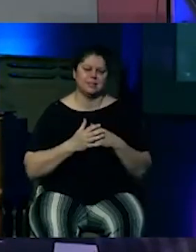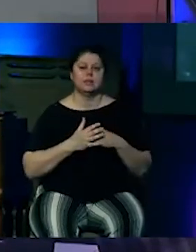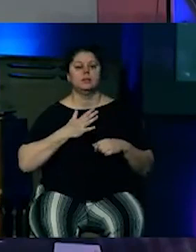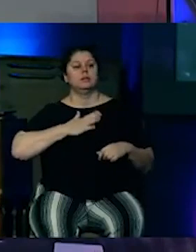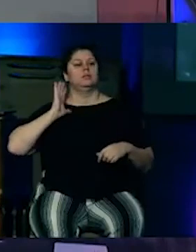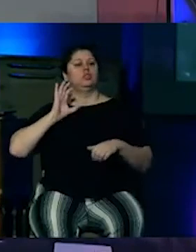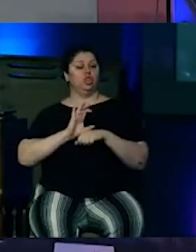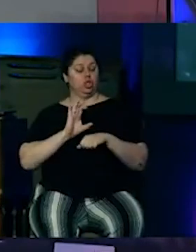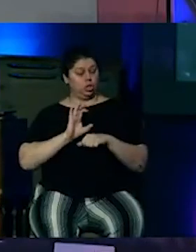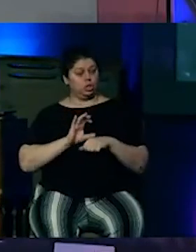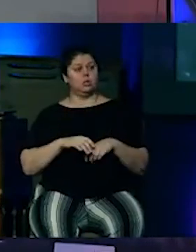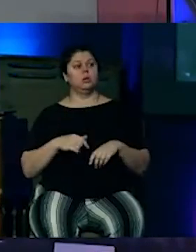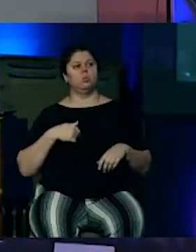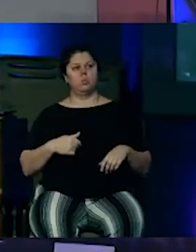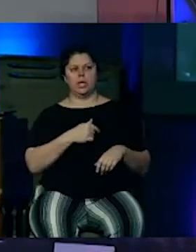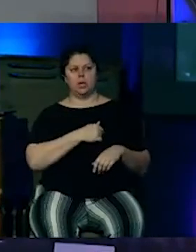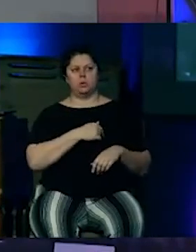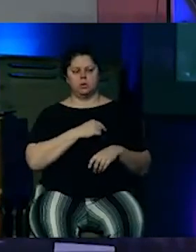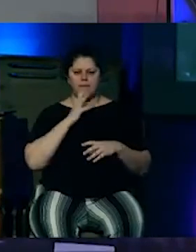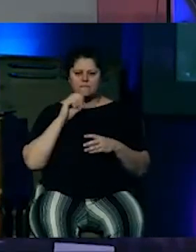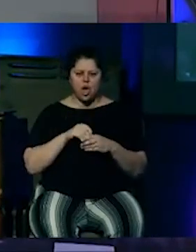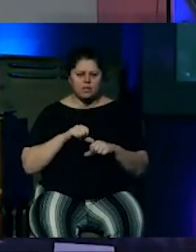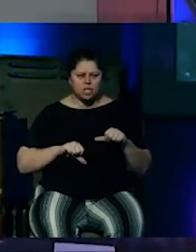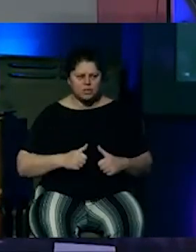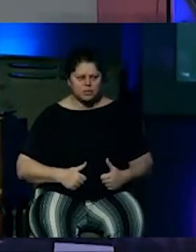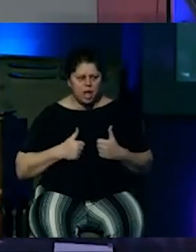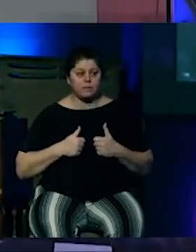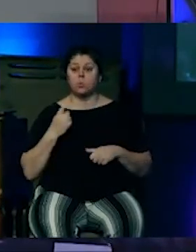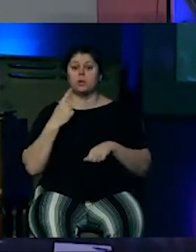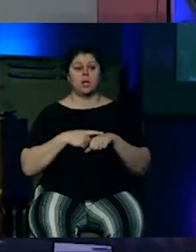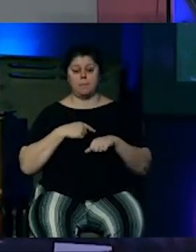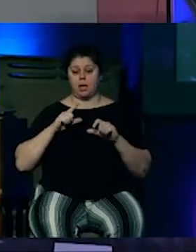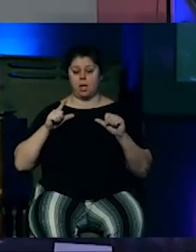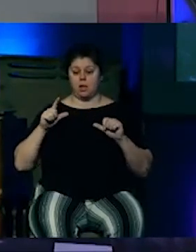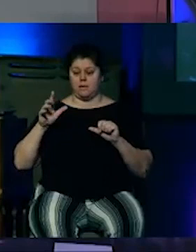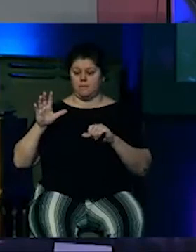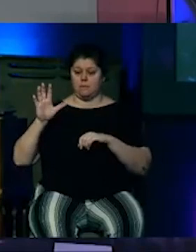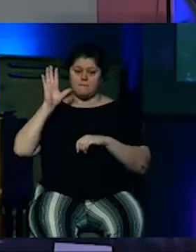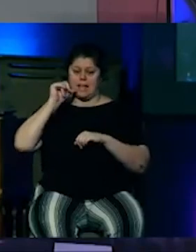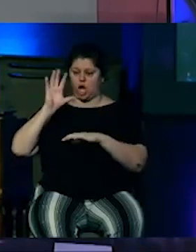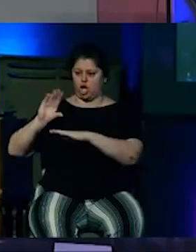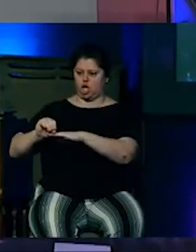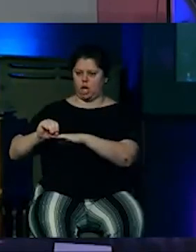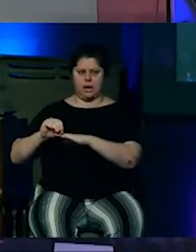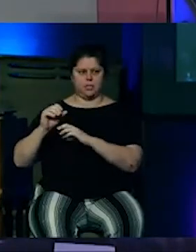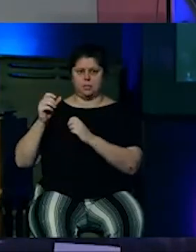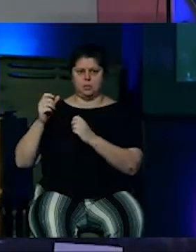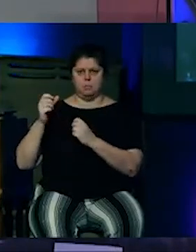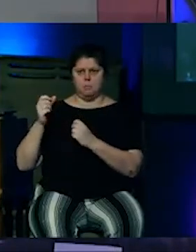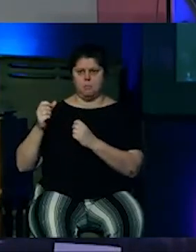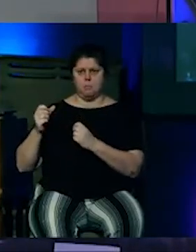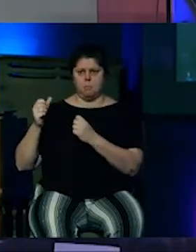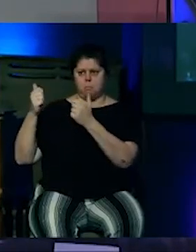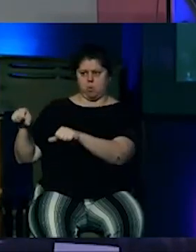my old church, like, we were so involved in each other's lives. Like, I got a flat tire once, and I just posted it on our listserv, and, like, five people showed up to